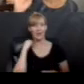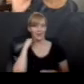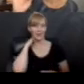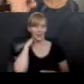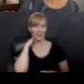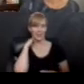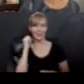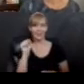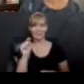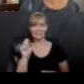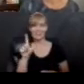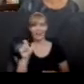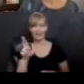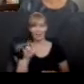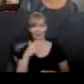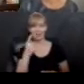Stellar's a really good one.